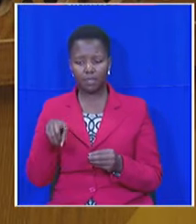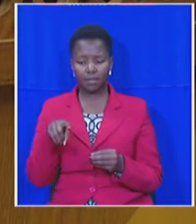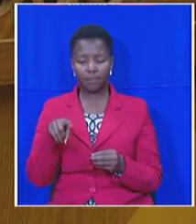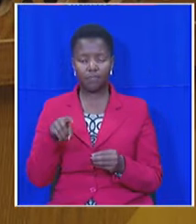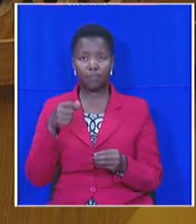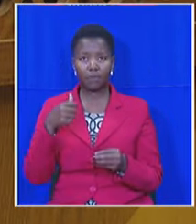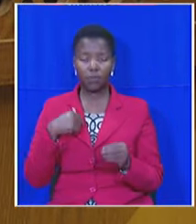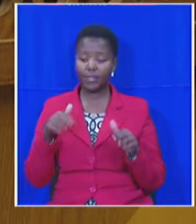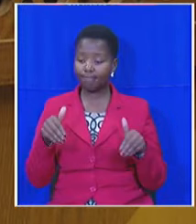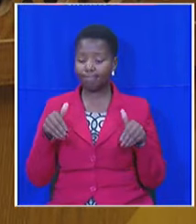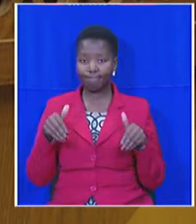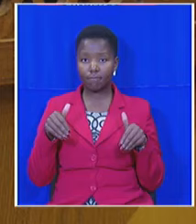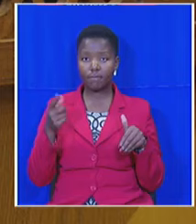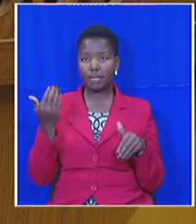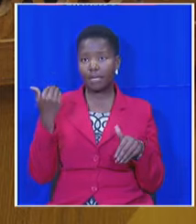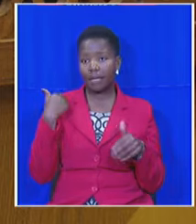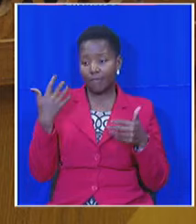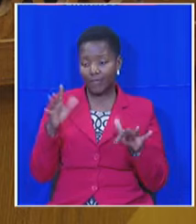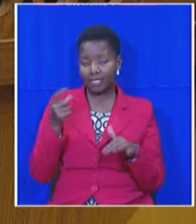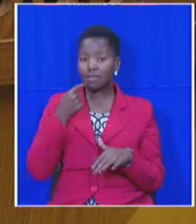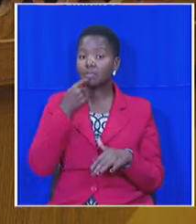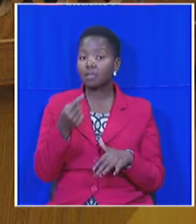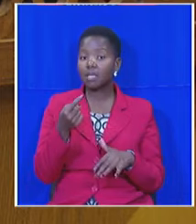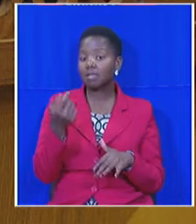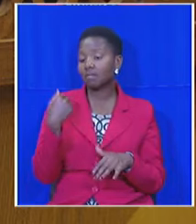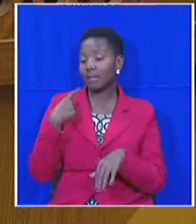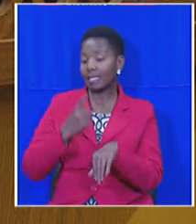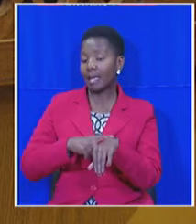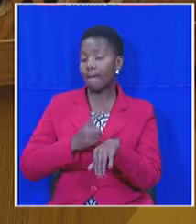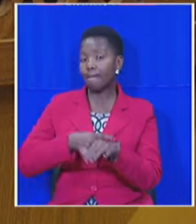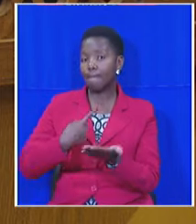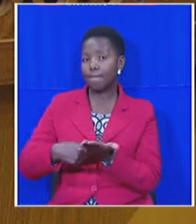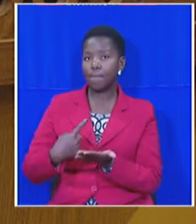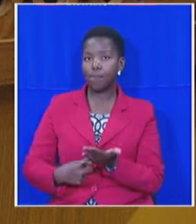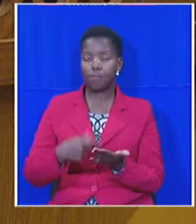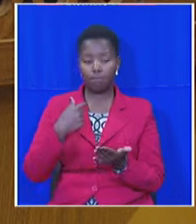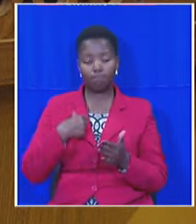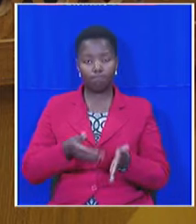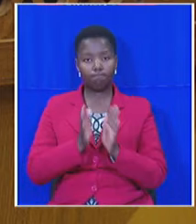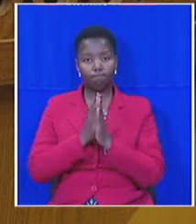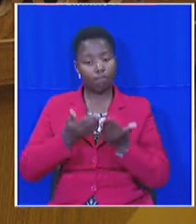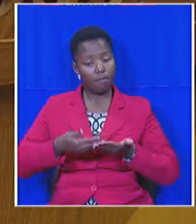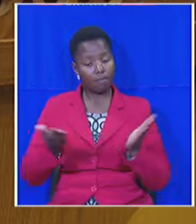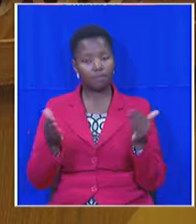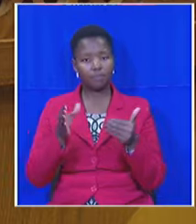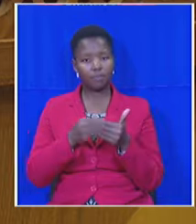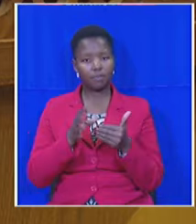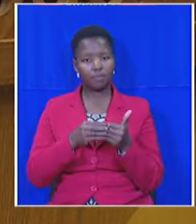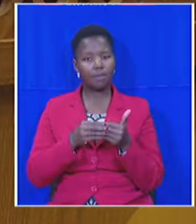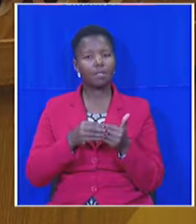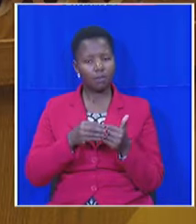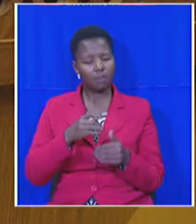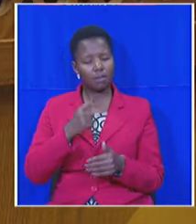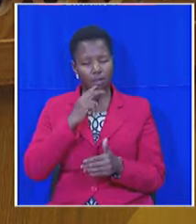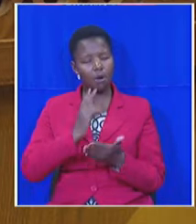And as I said in the budget vote, I said, can we as MPs, in good conscience, look